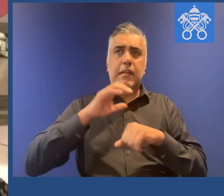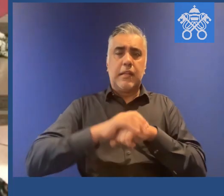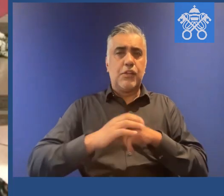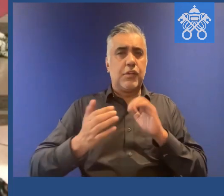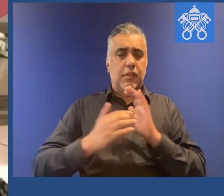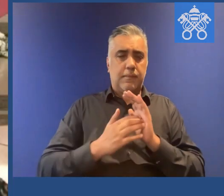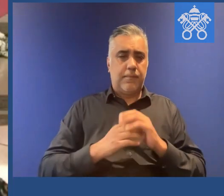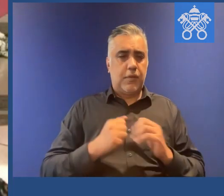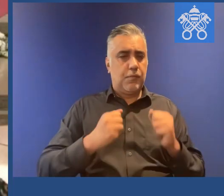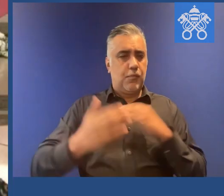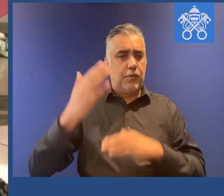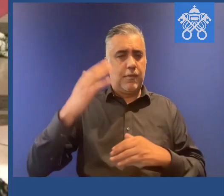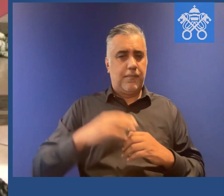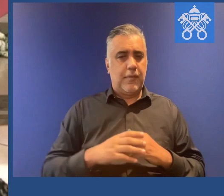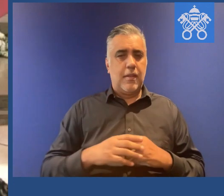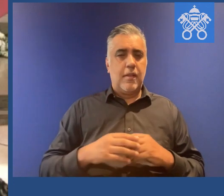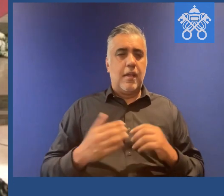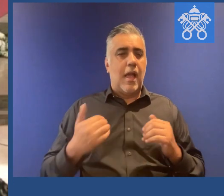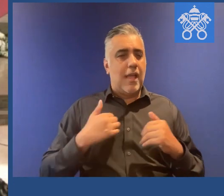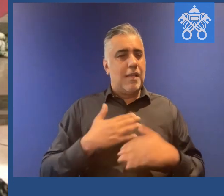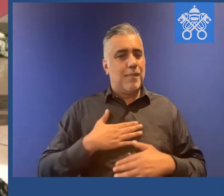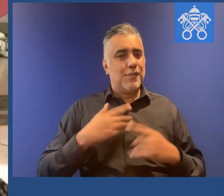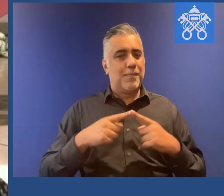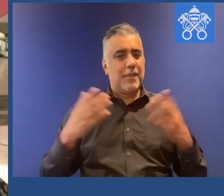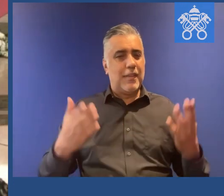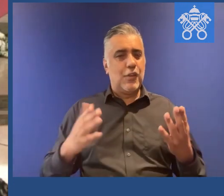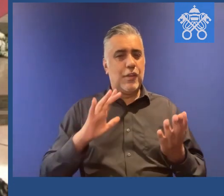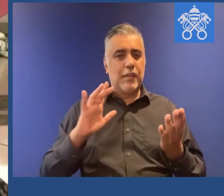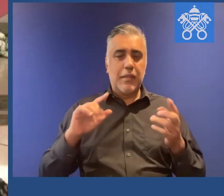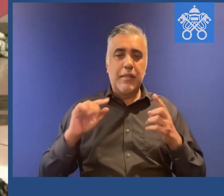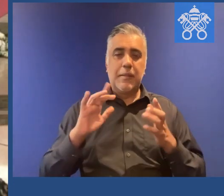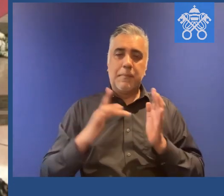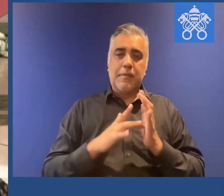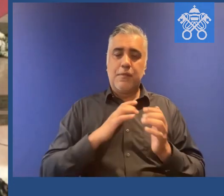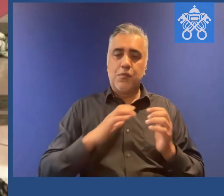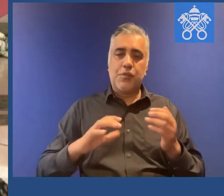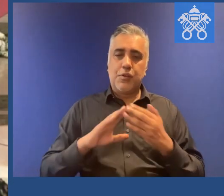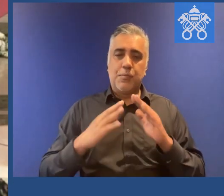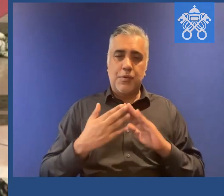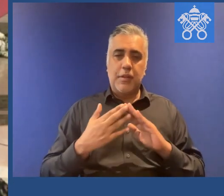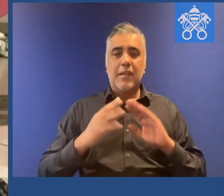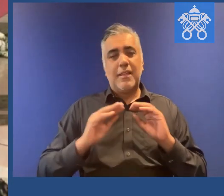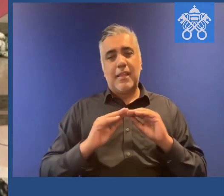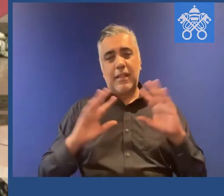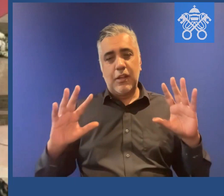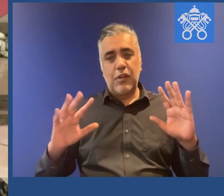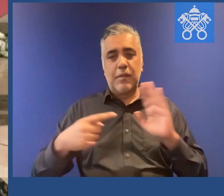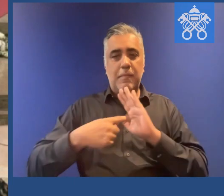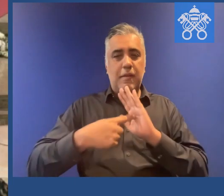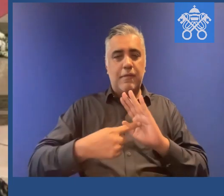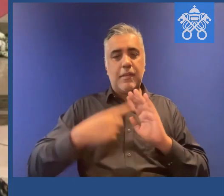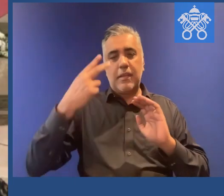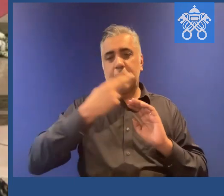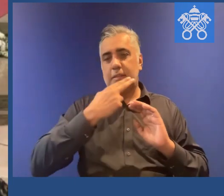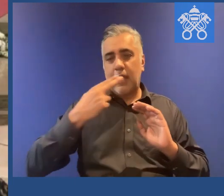workers, good morning. I am pleased to be here in the midst of this Christian community that clearly manifests